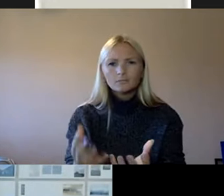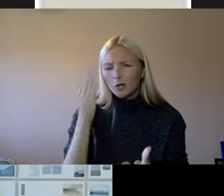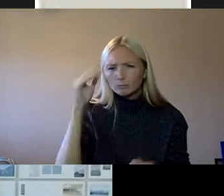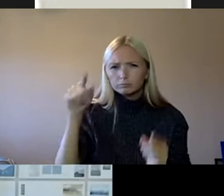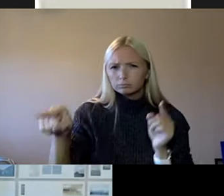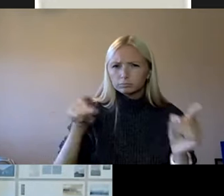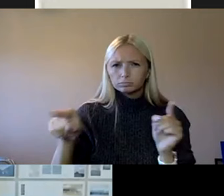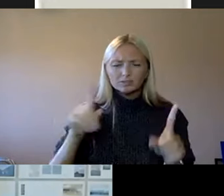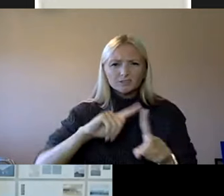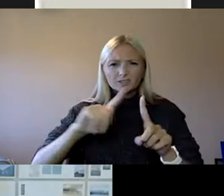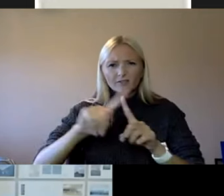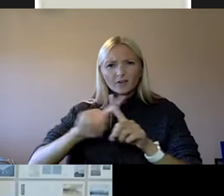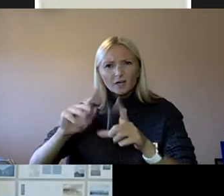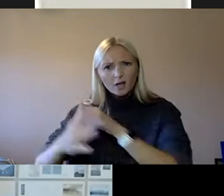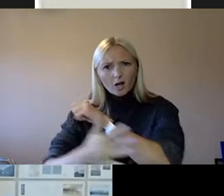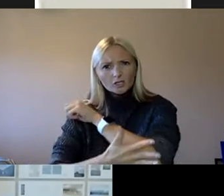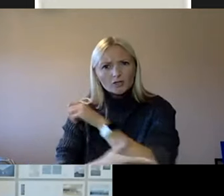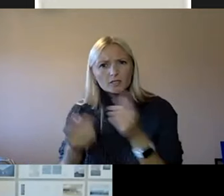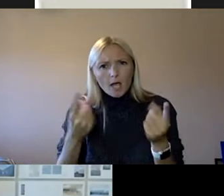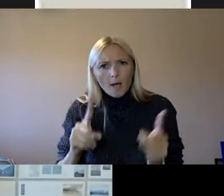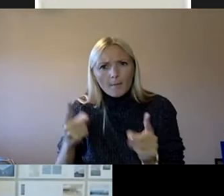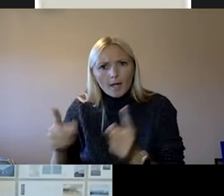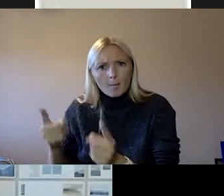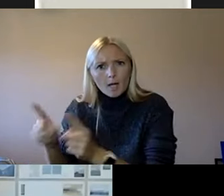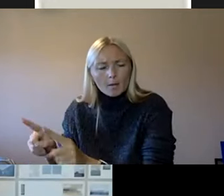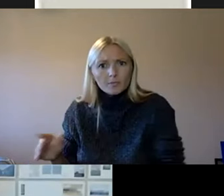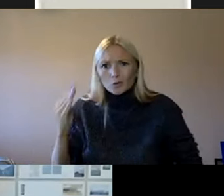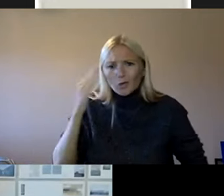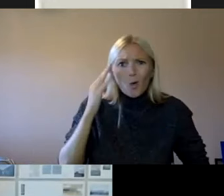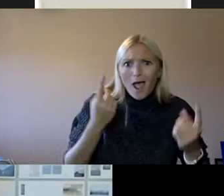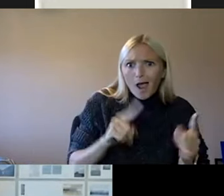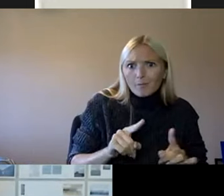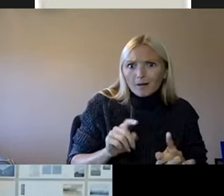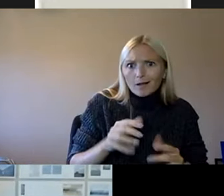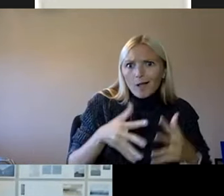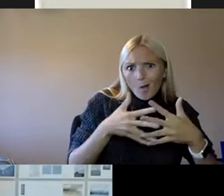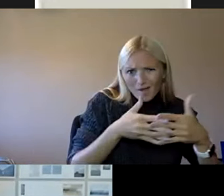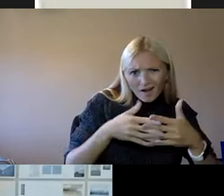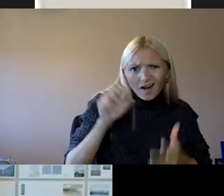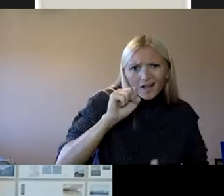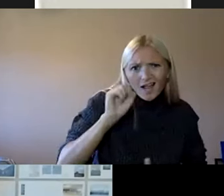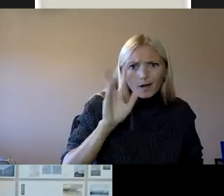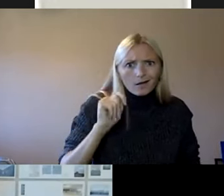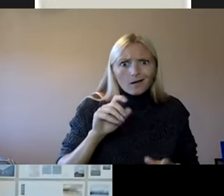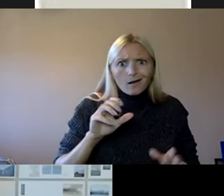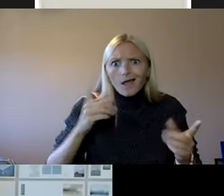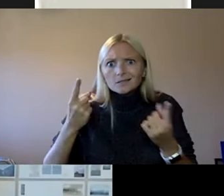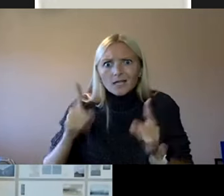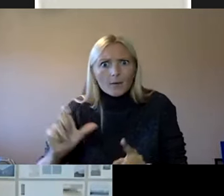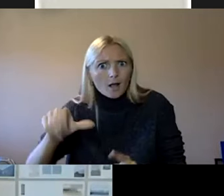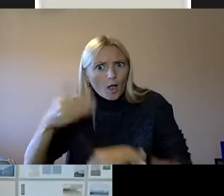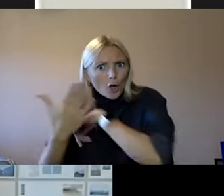know, in different countries. We know what's going on in the States. We want to know what's going on in other countries and